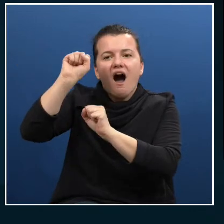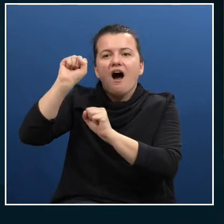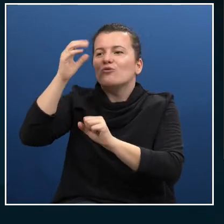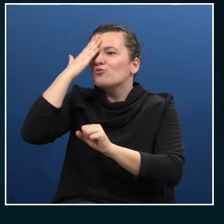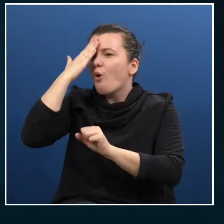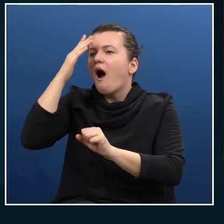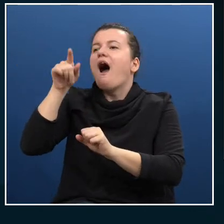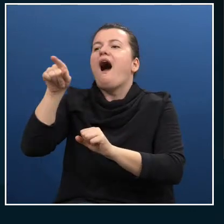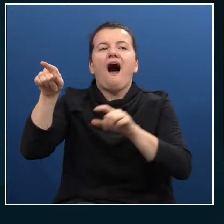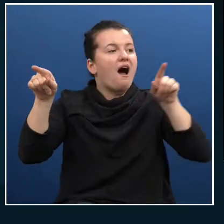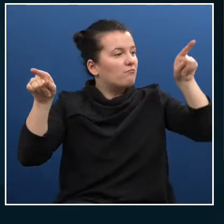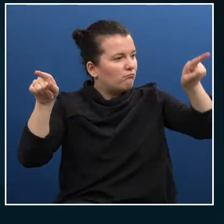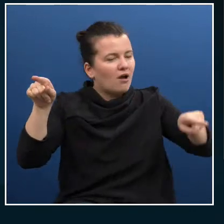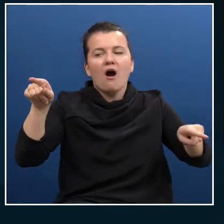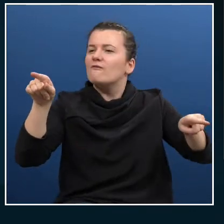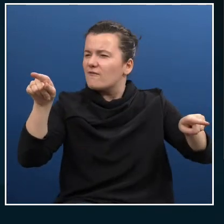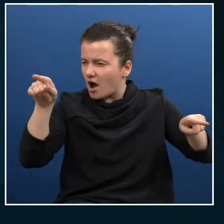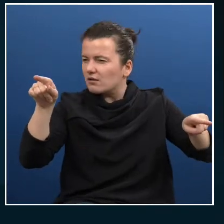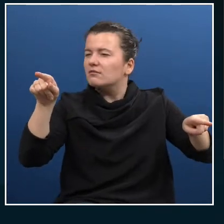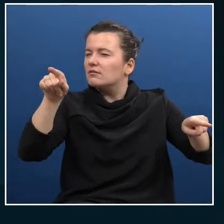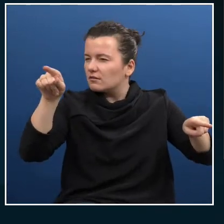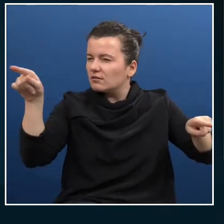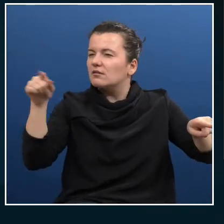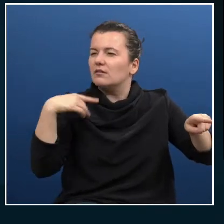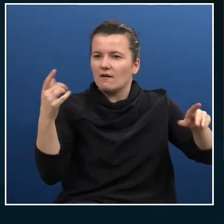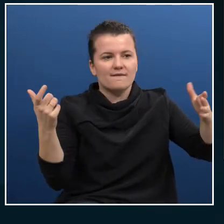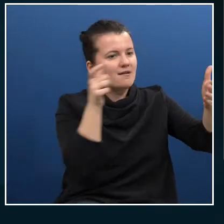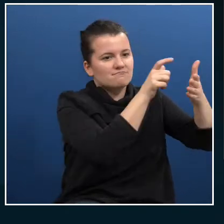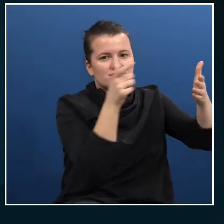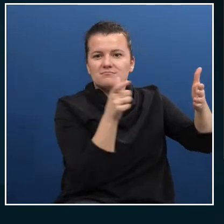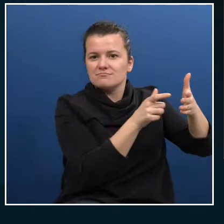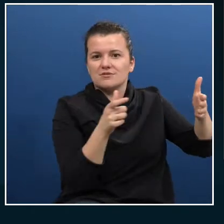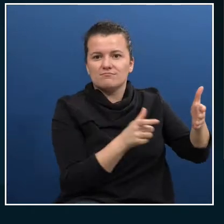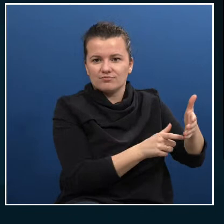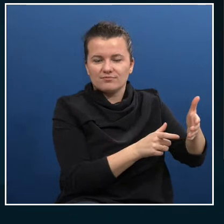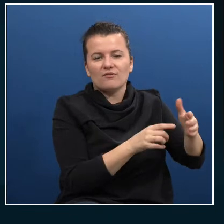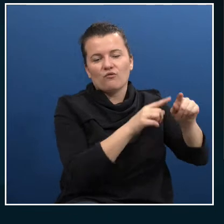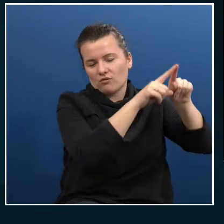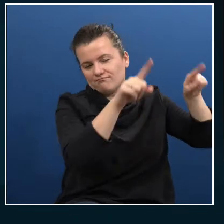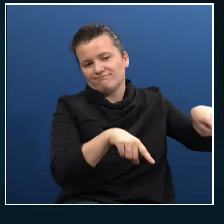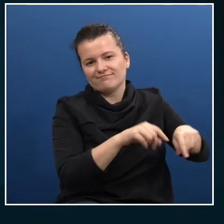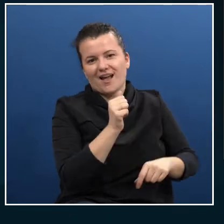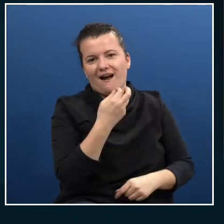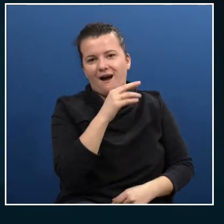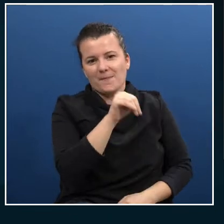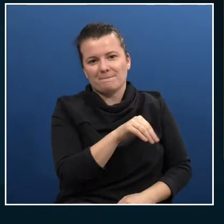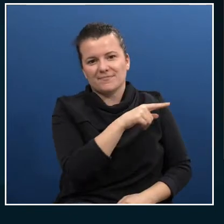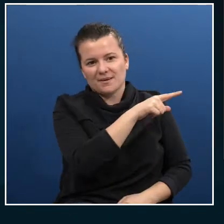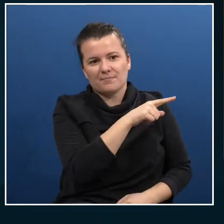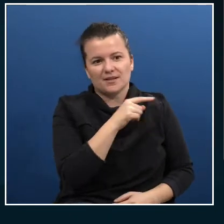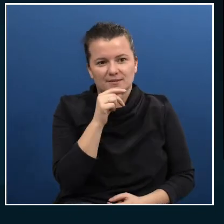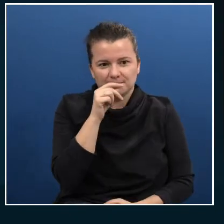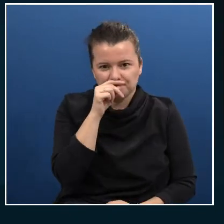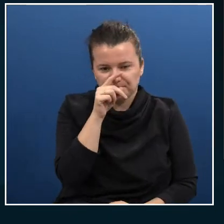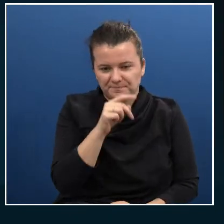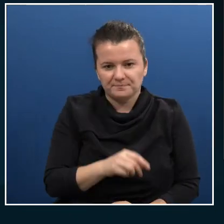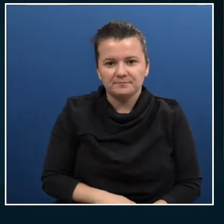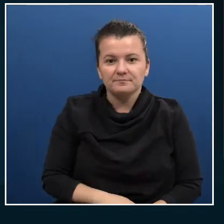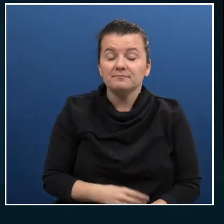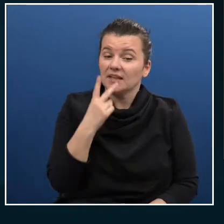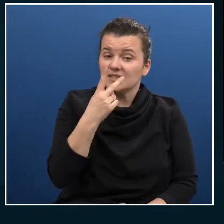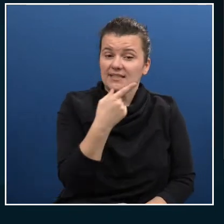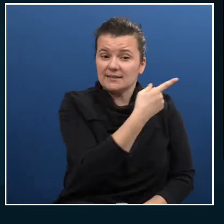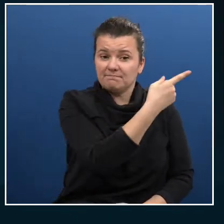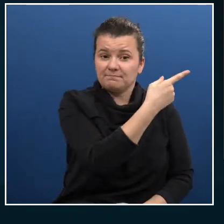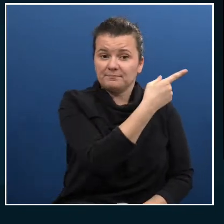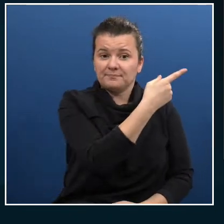whatever customizations you want to make within the context of an ARM template. And as you see in an example, this is